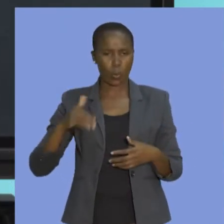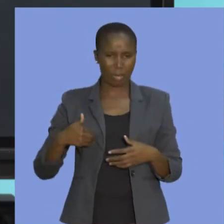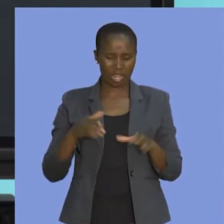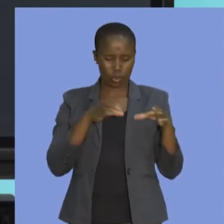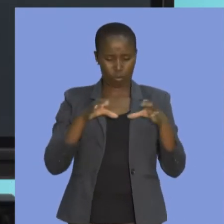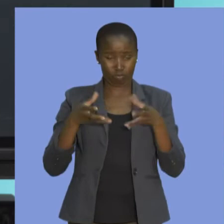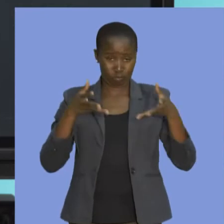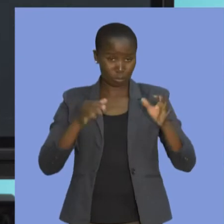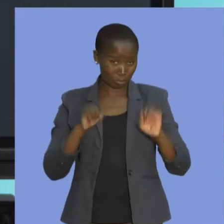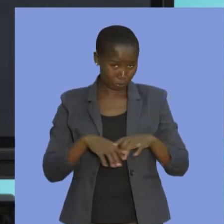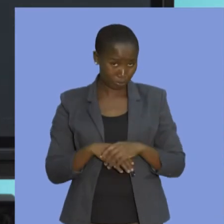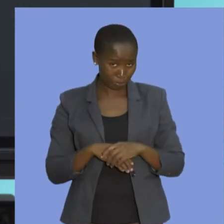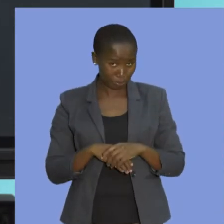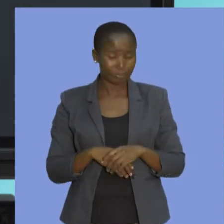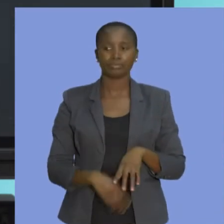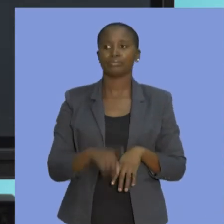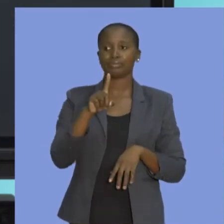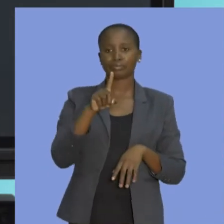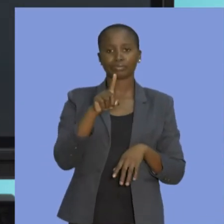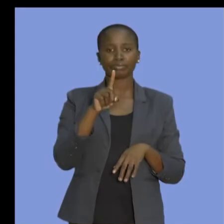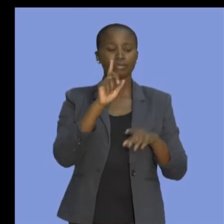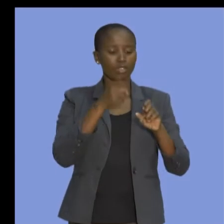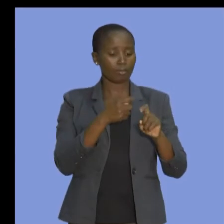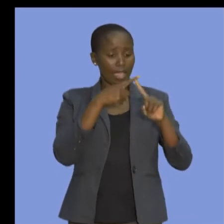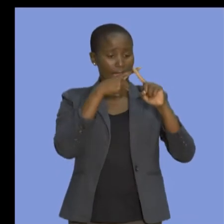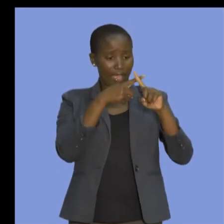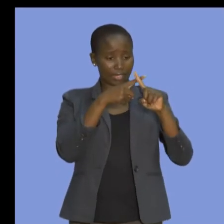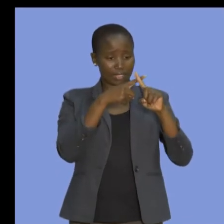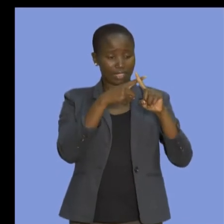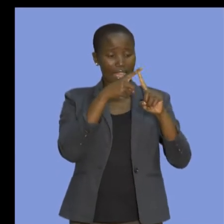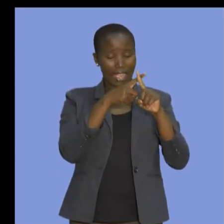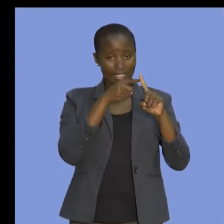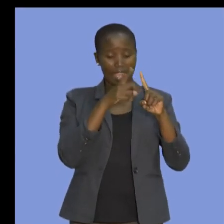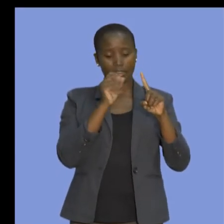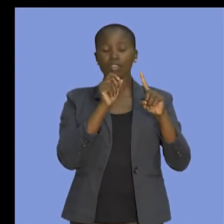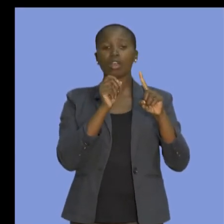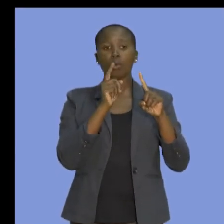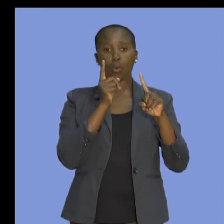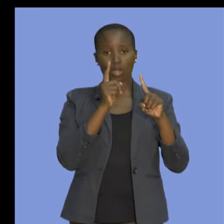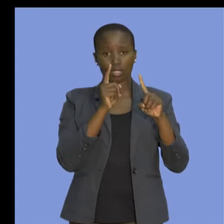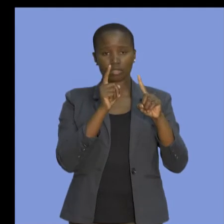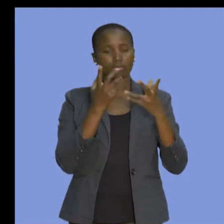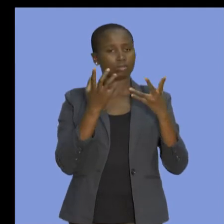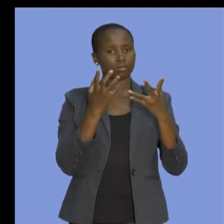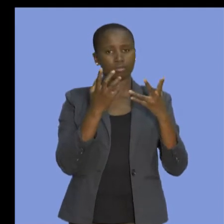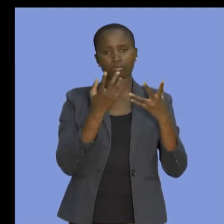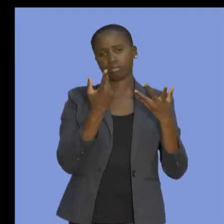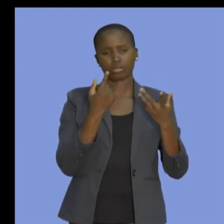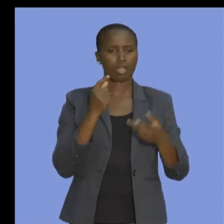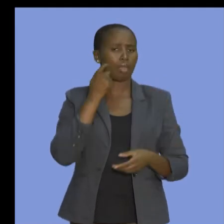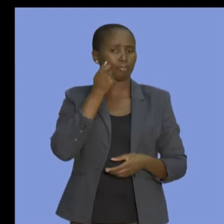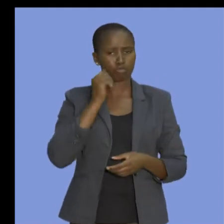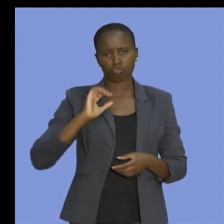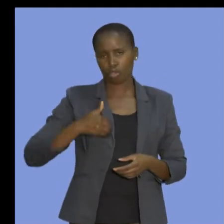so on the x-axis, on the horizontal, you'll have your categories, okay? It could be gender, it could